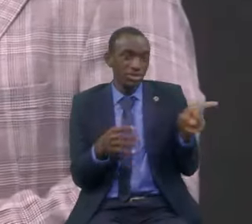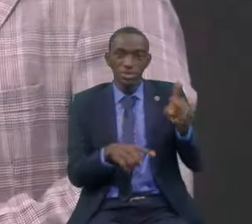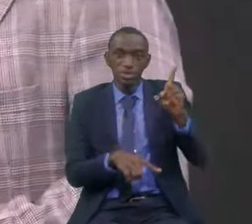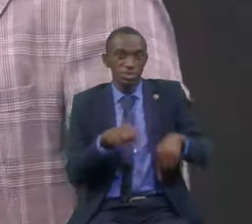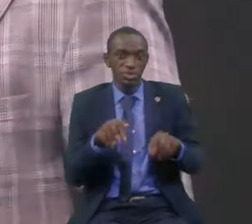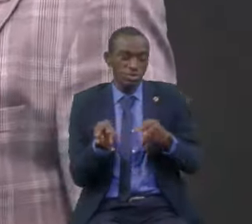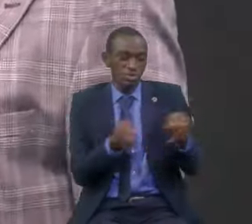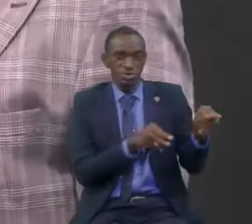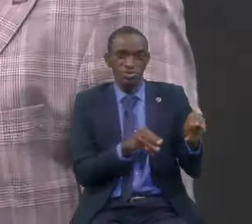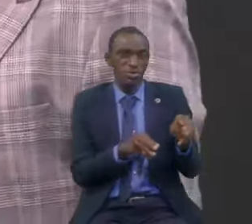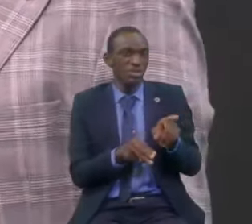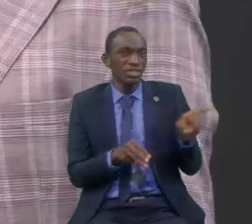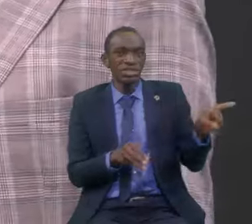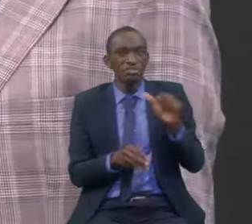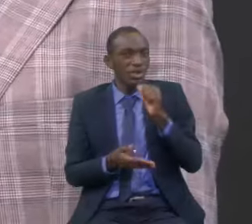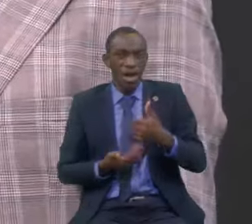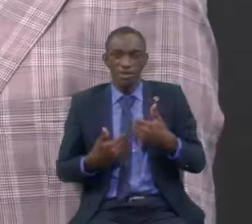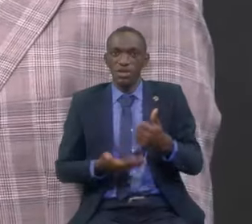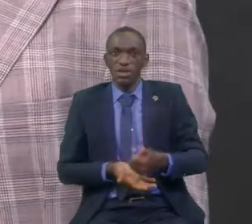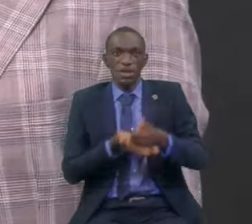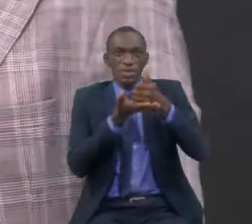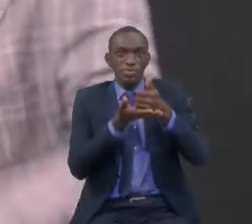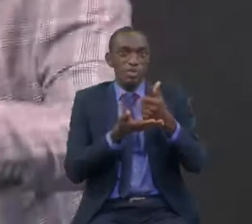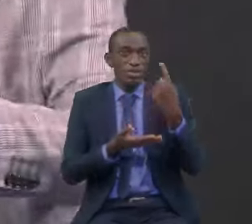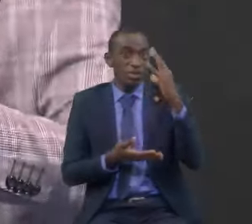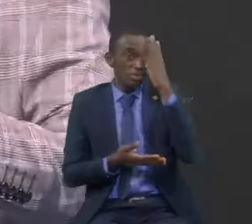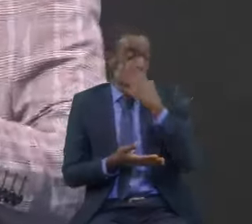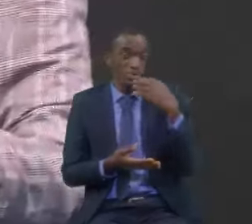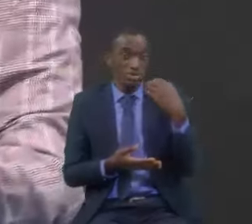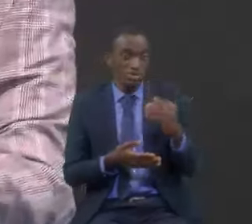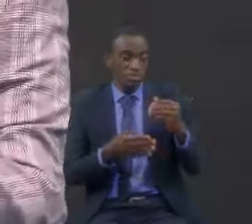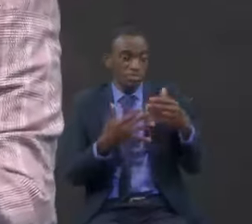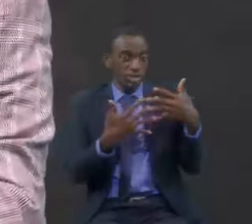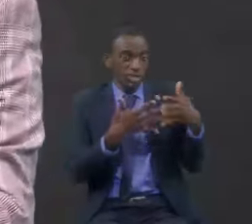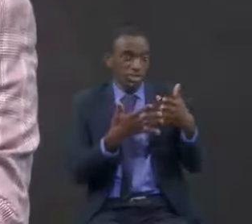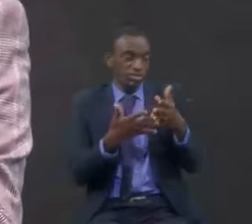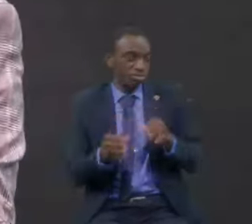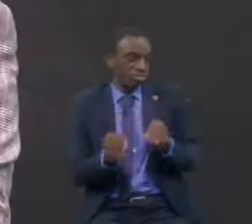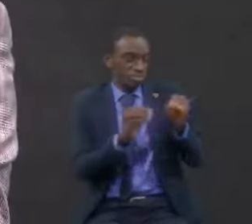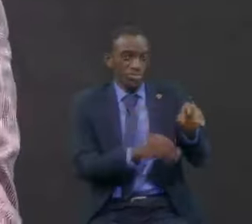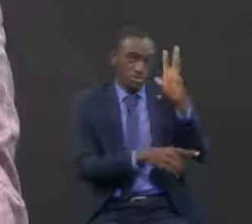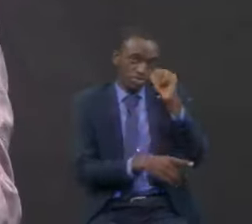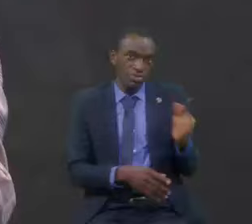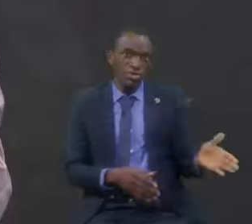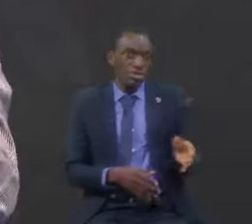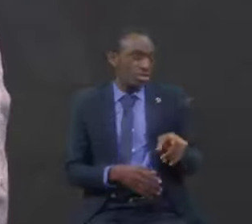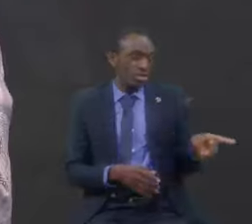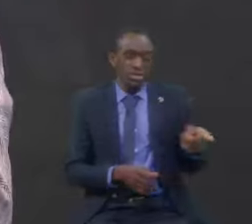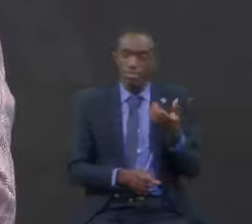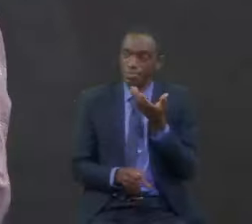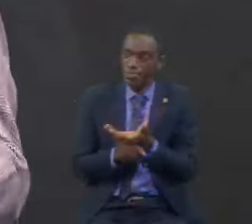helpl at the beautiful gaug to ask arms of